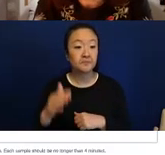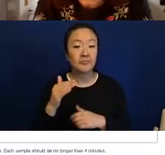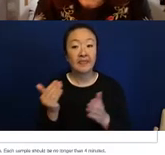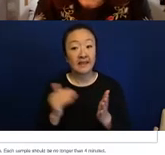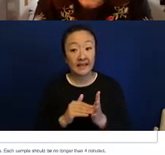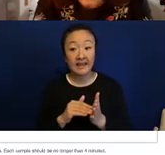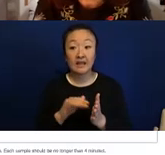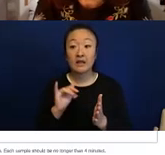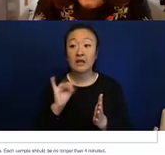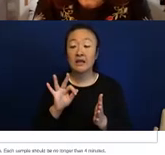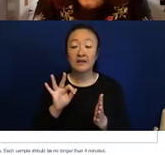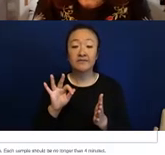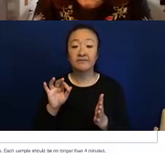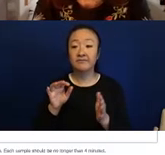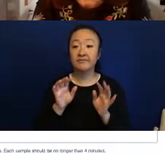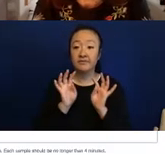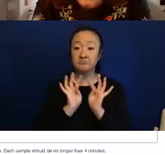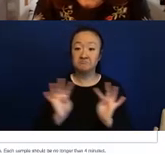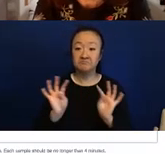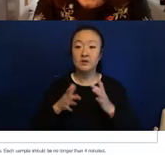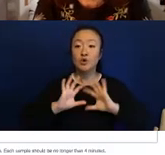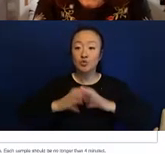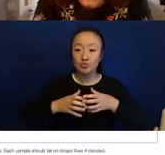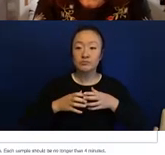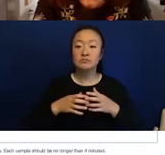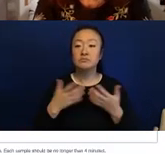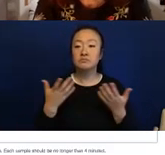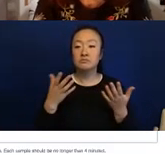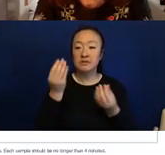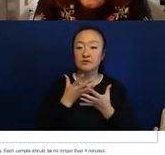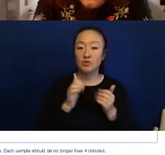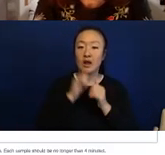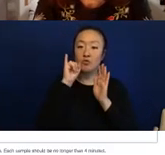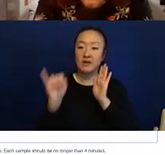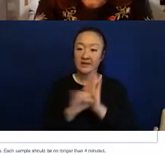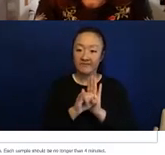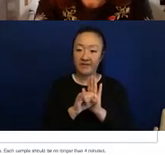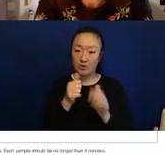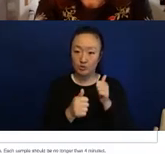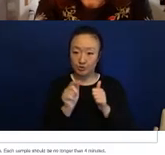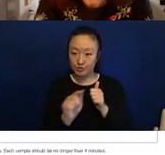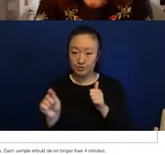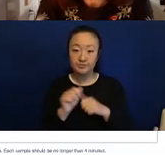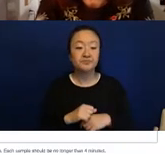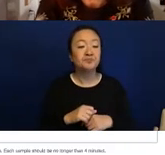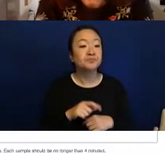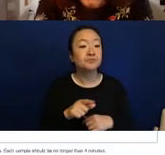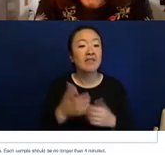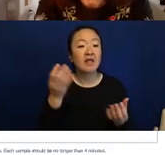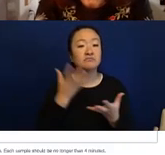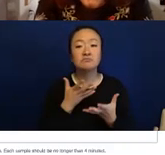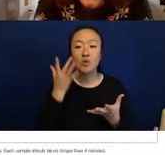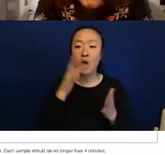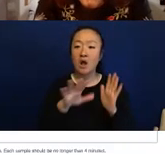it's an ensemble piece, let us know how to identify you. And then just let us know, why did you select this